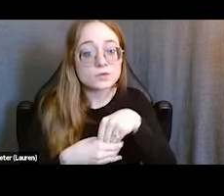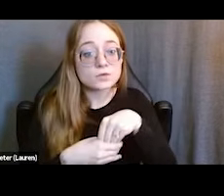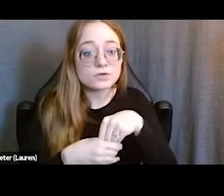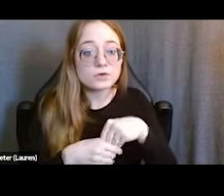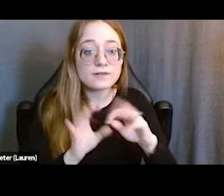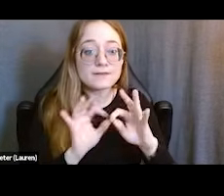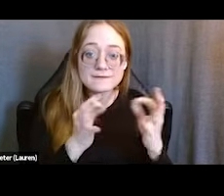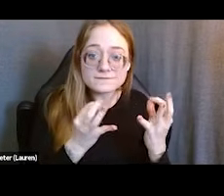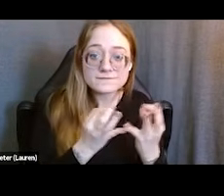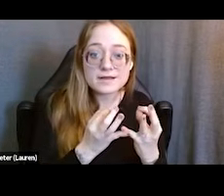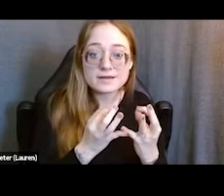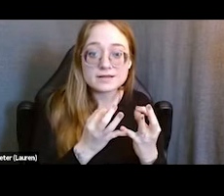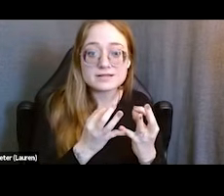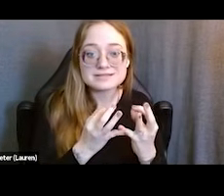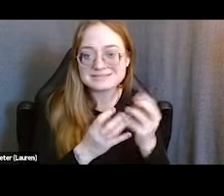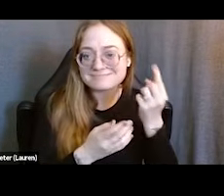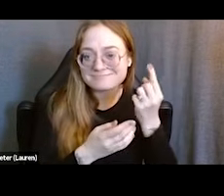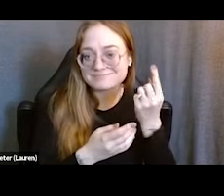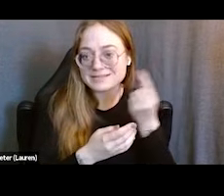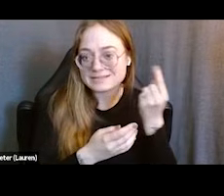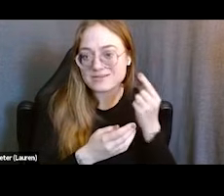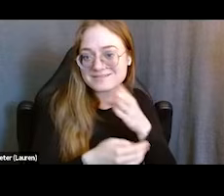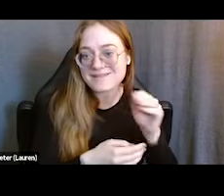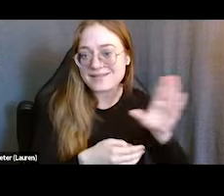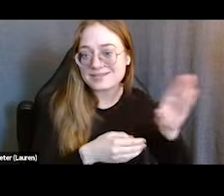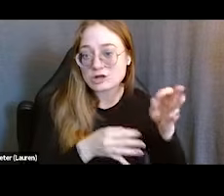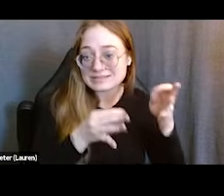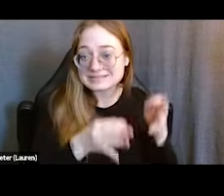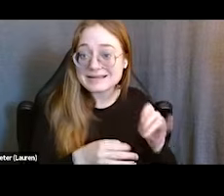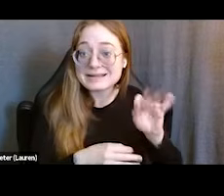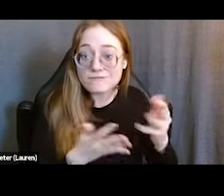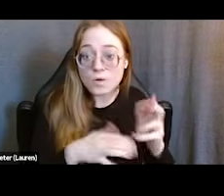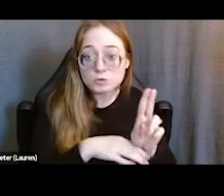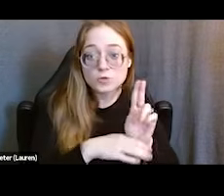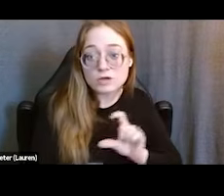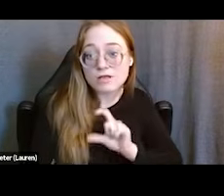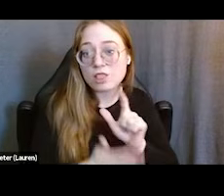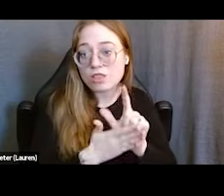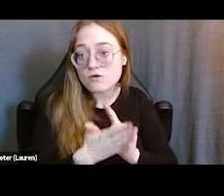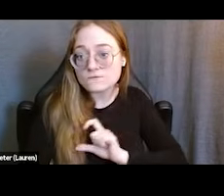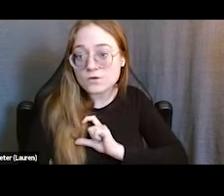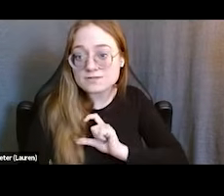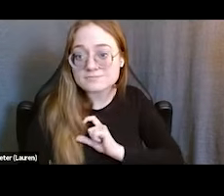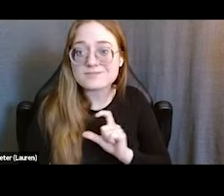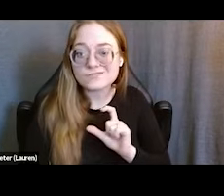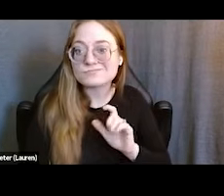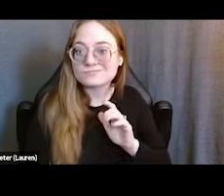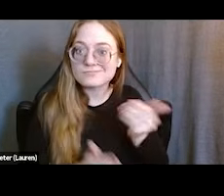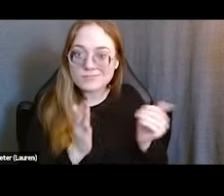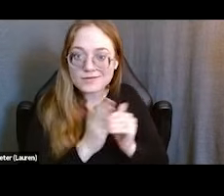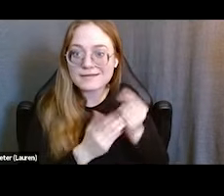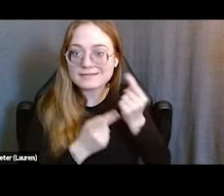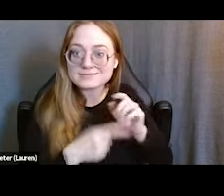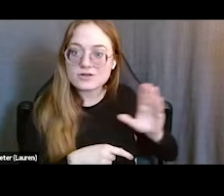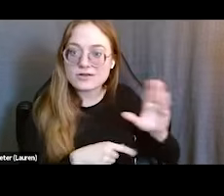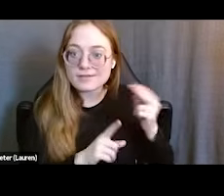to use law enforcement, and must take into consideration the youth and the families' decision about whether or not emergency